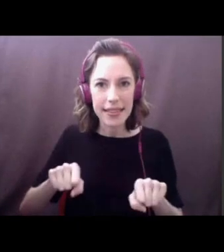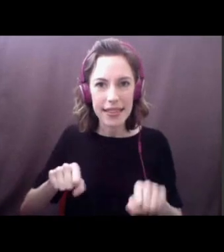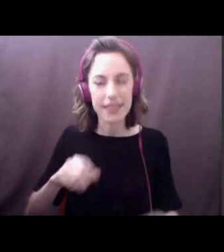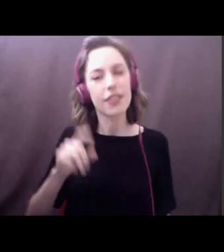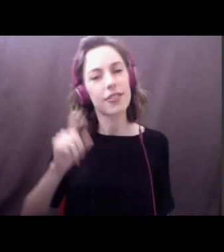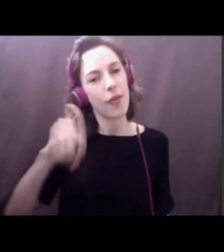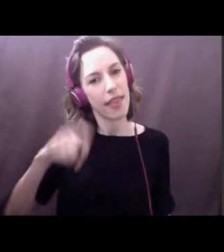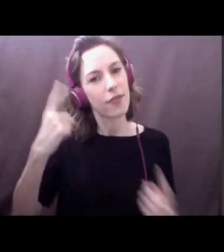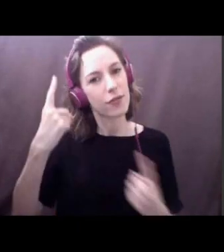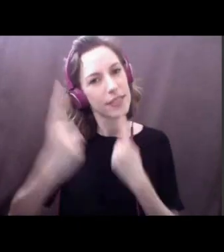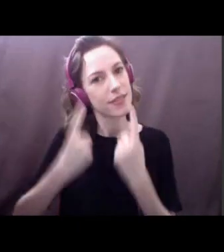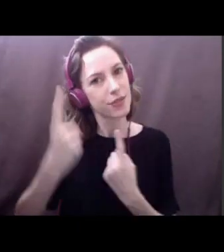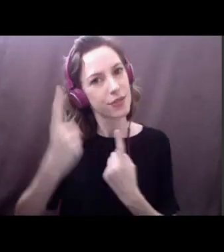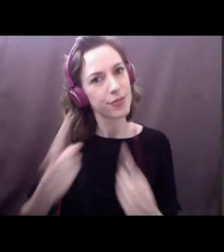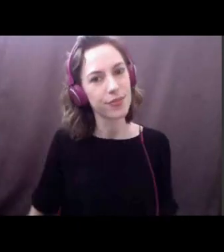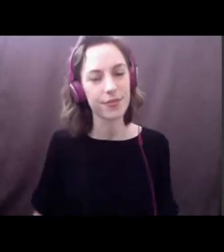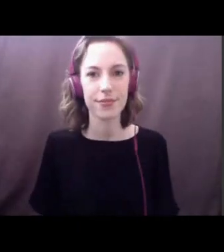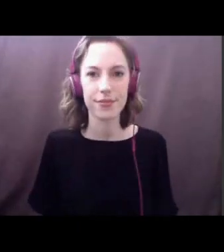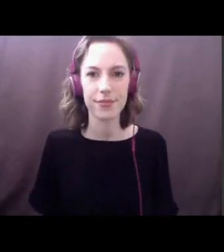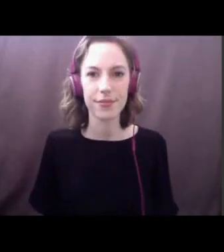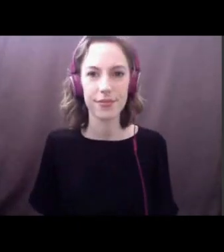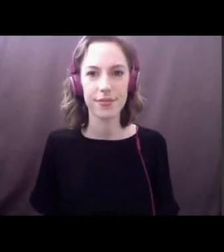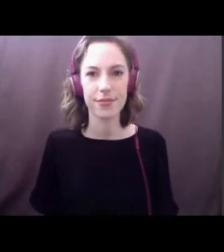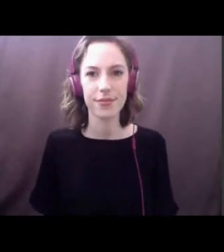Another aspect is,